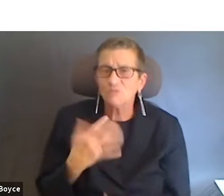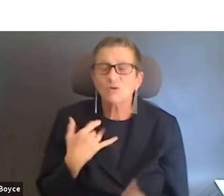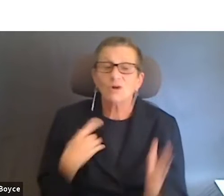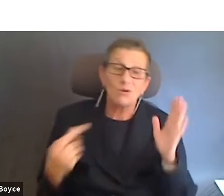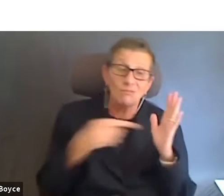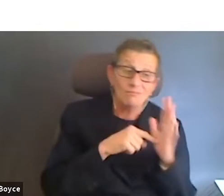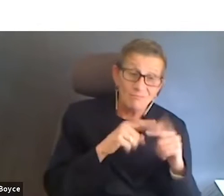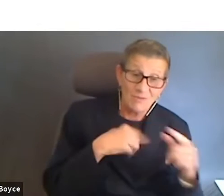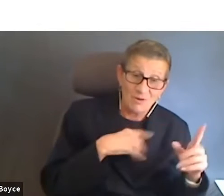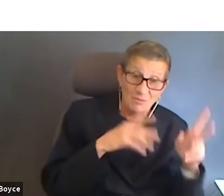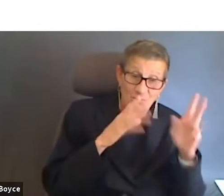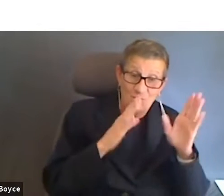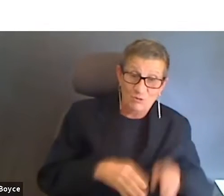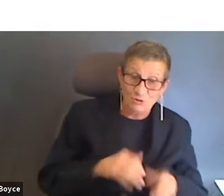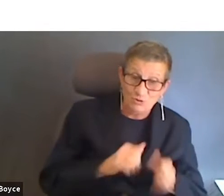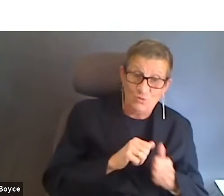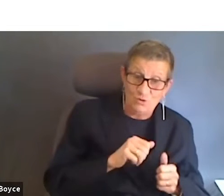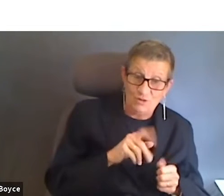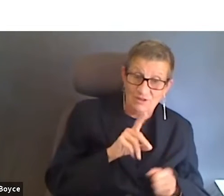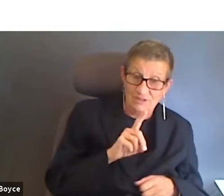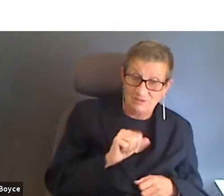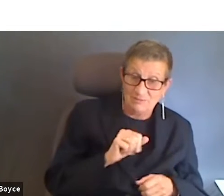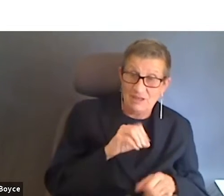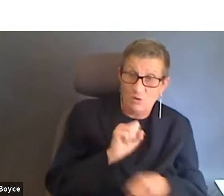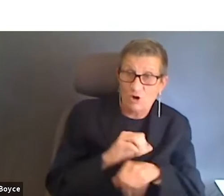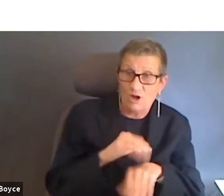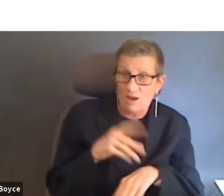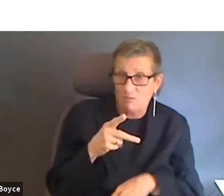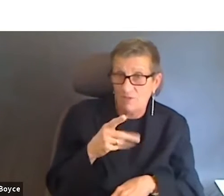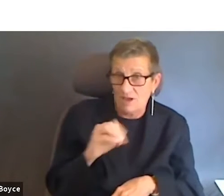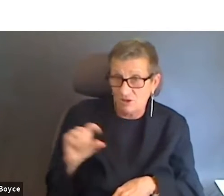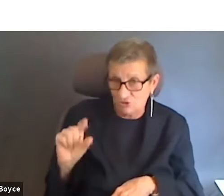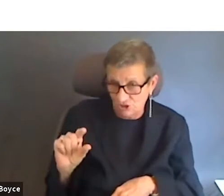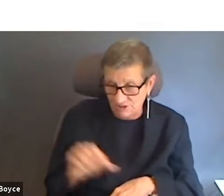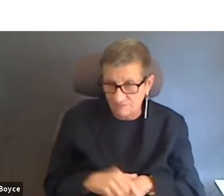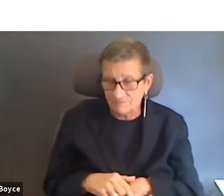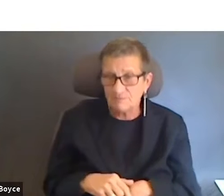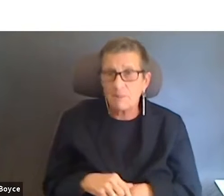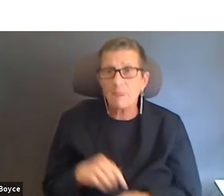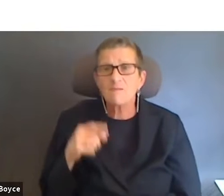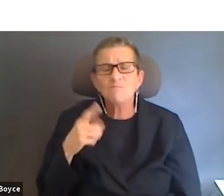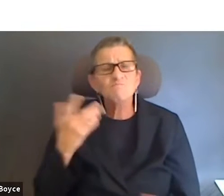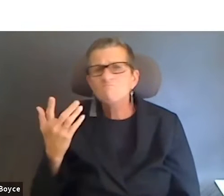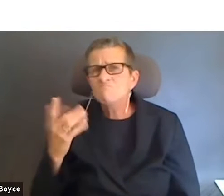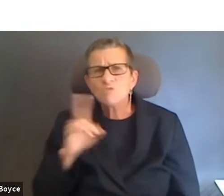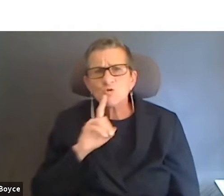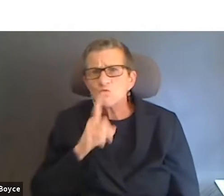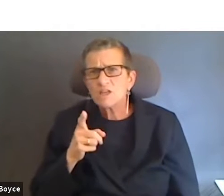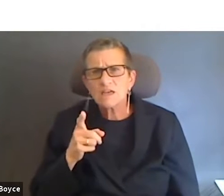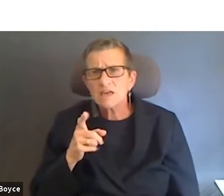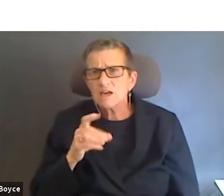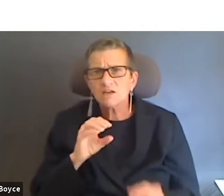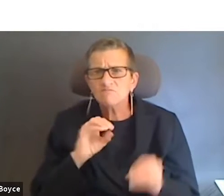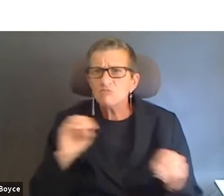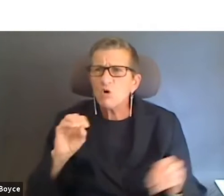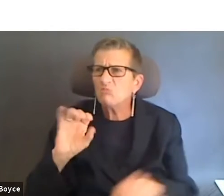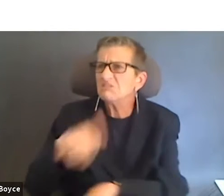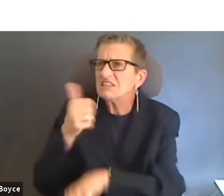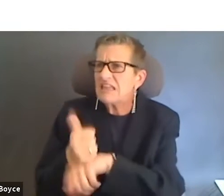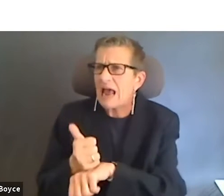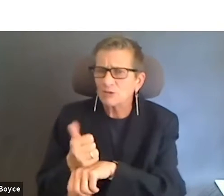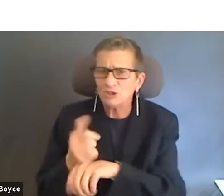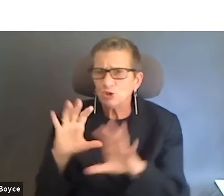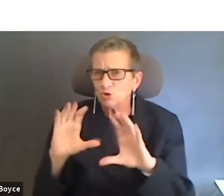disabilities at Procter & Gamble. There is not really an established group or